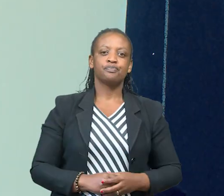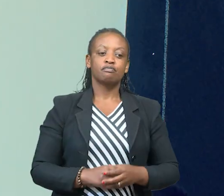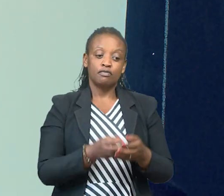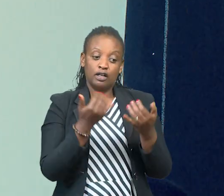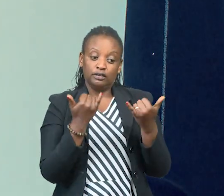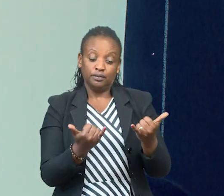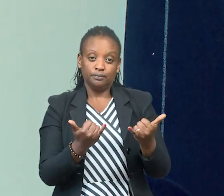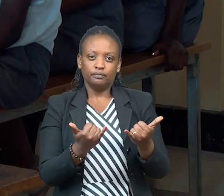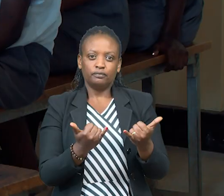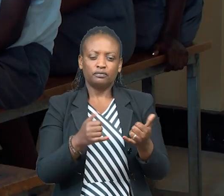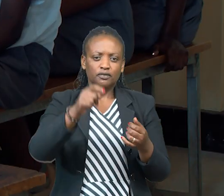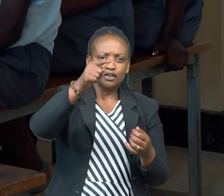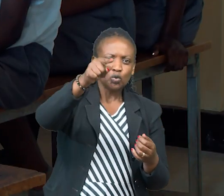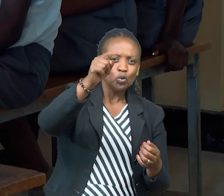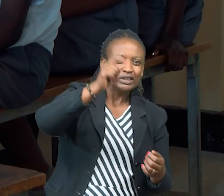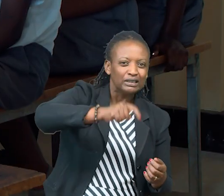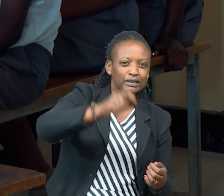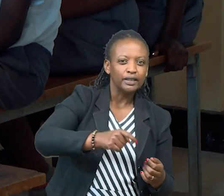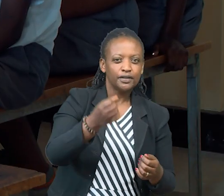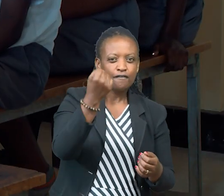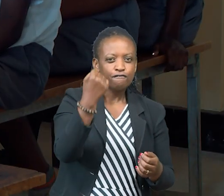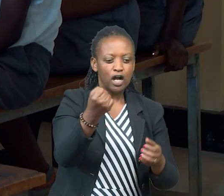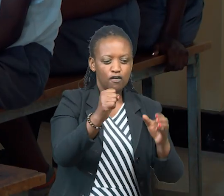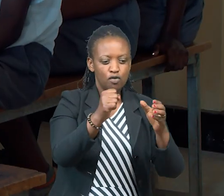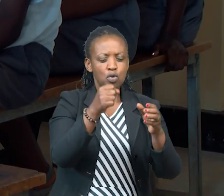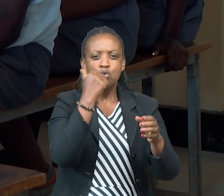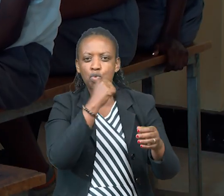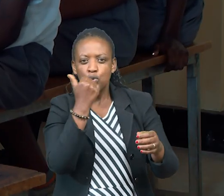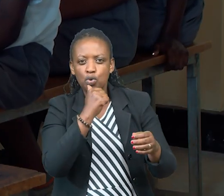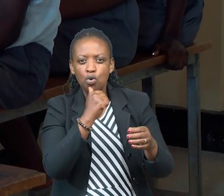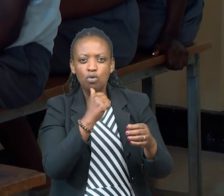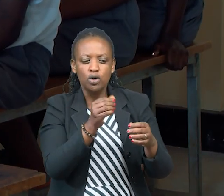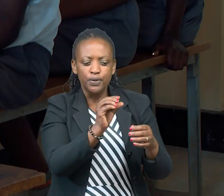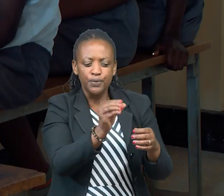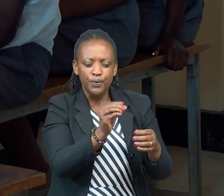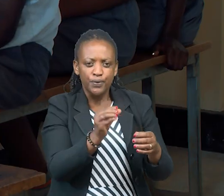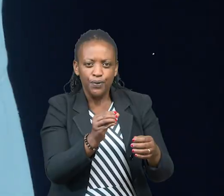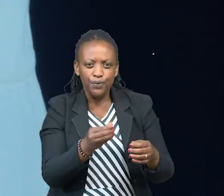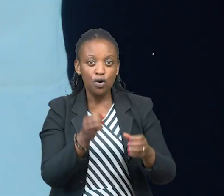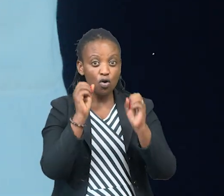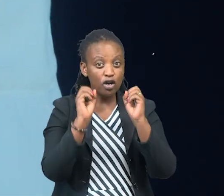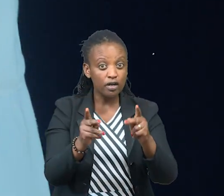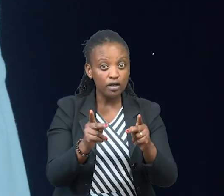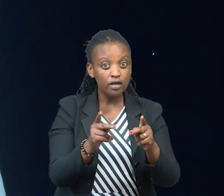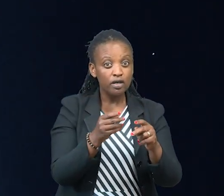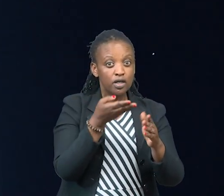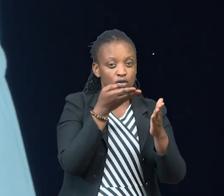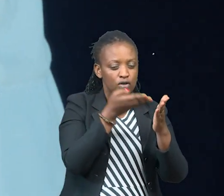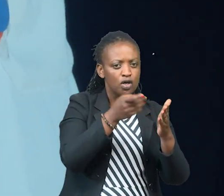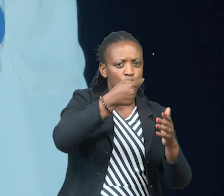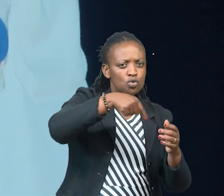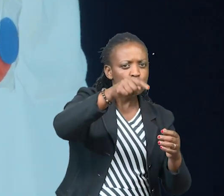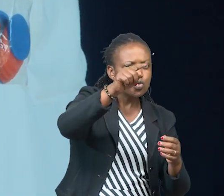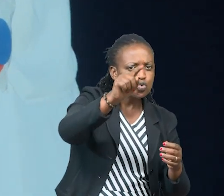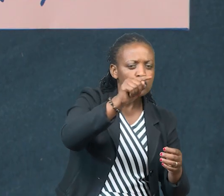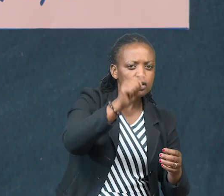integers. So you will need 5 blue counters, okay? Yes. And here you